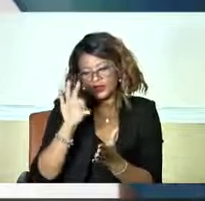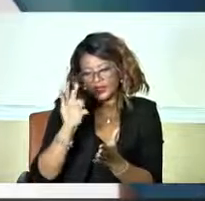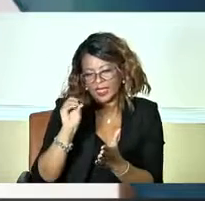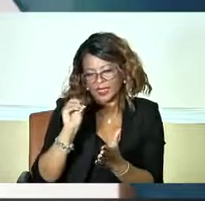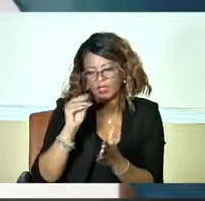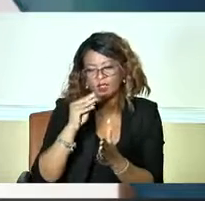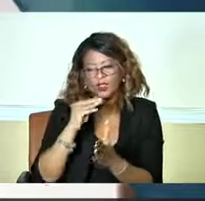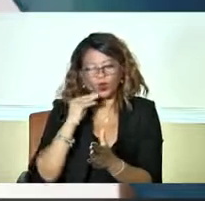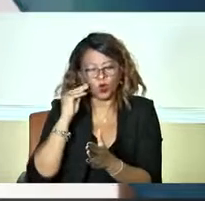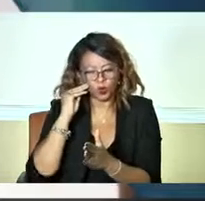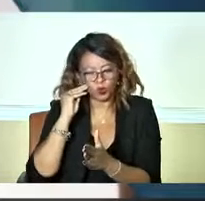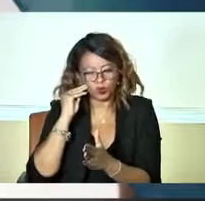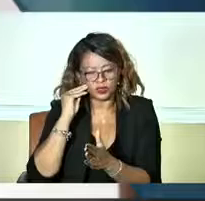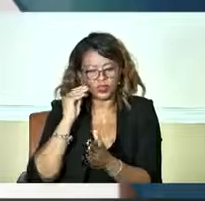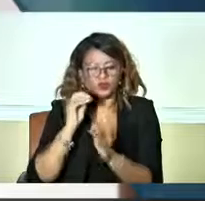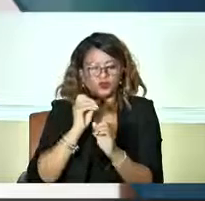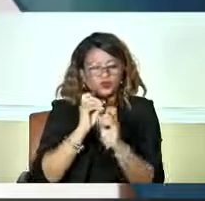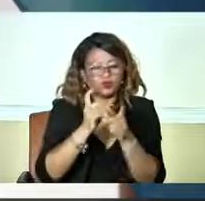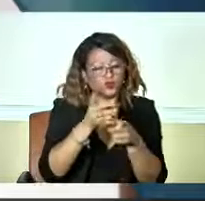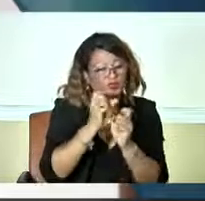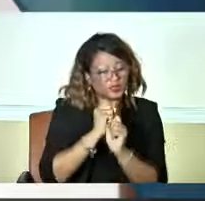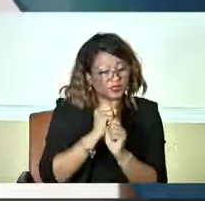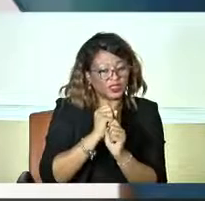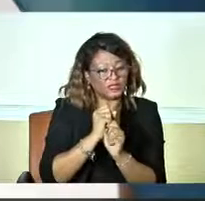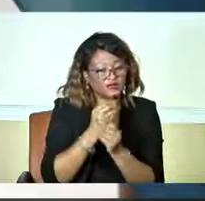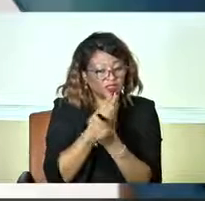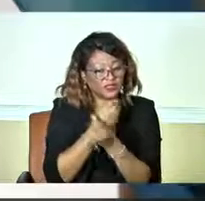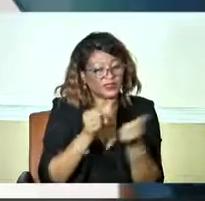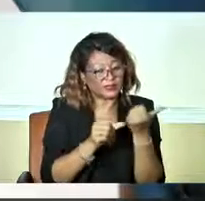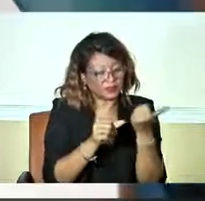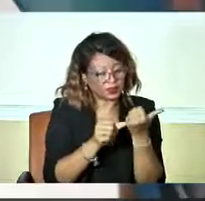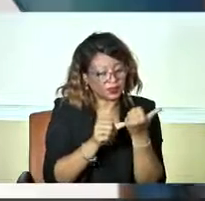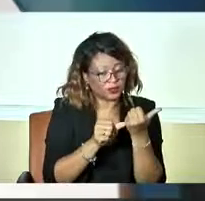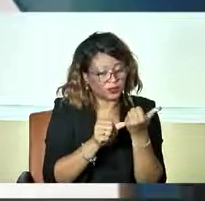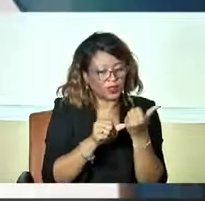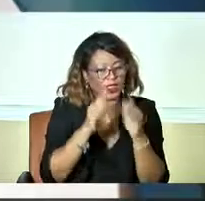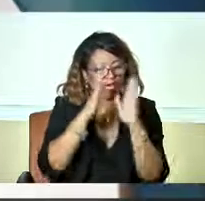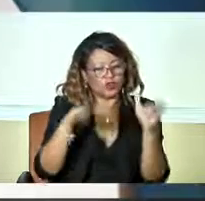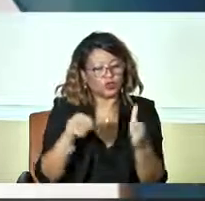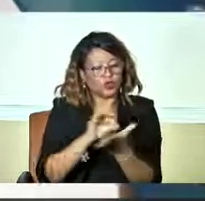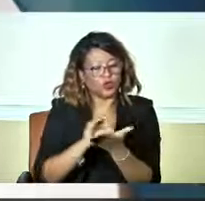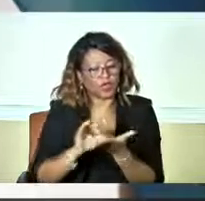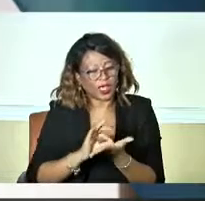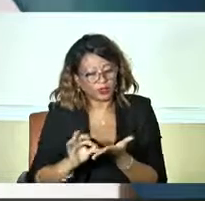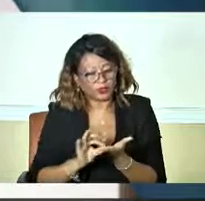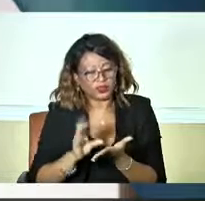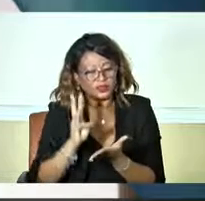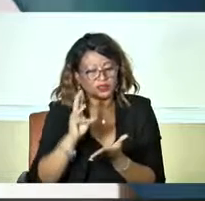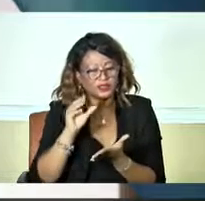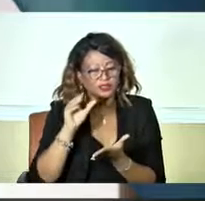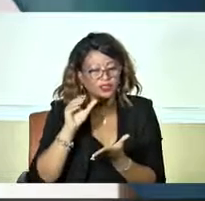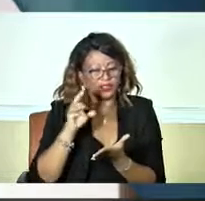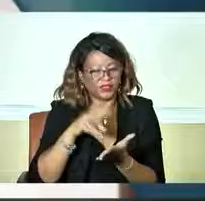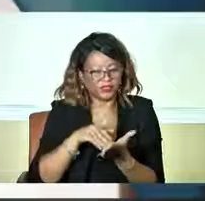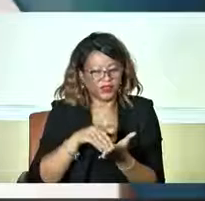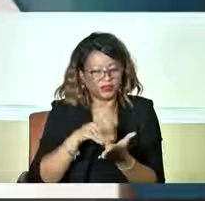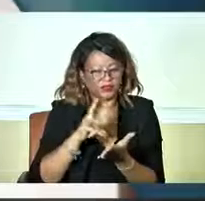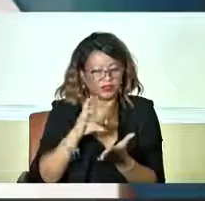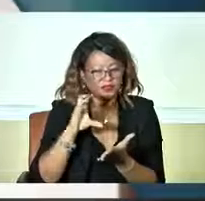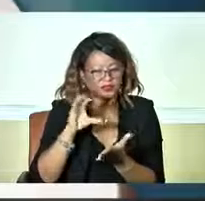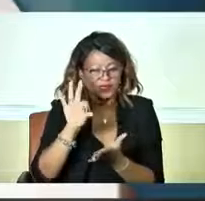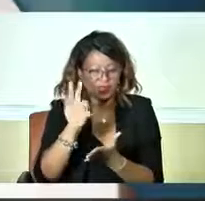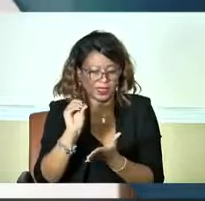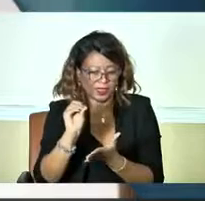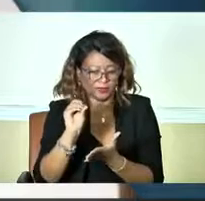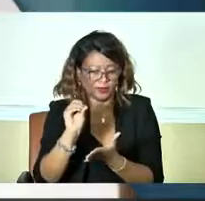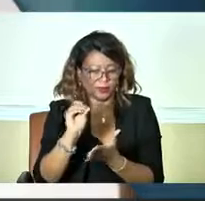6,690 homes that received assistance. The household count of 6,690 is